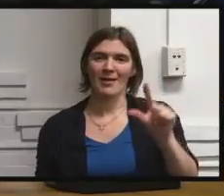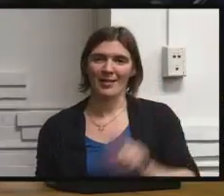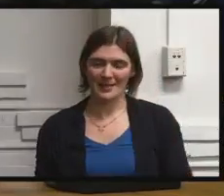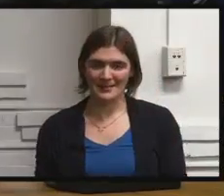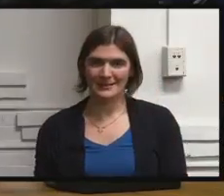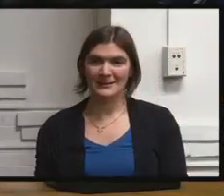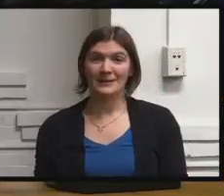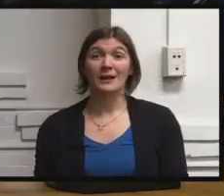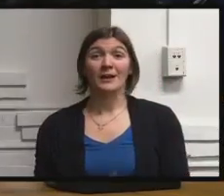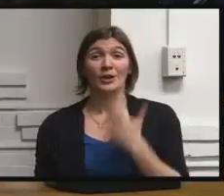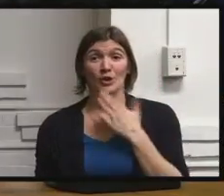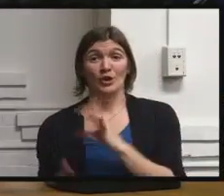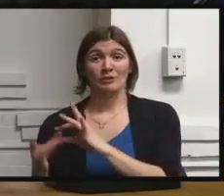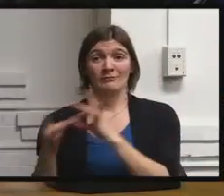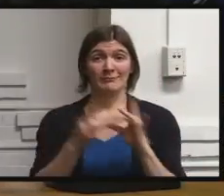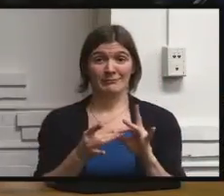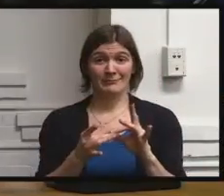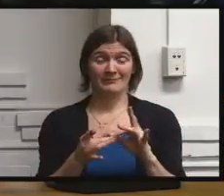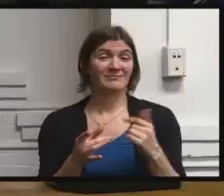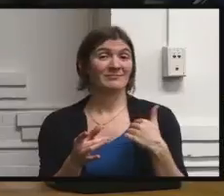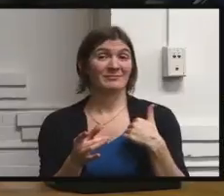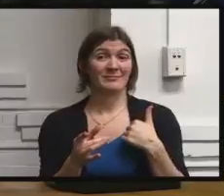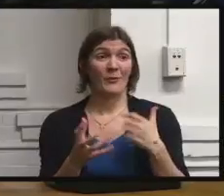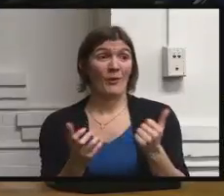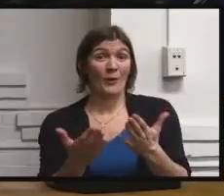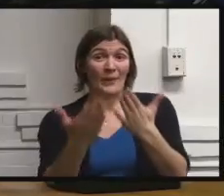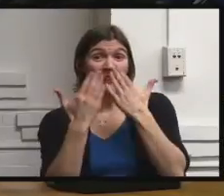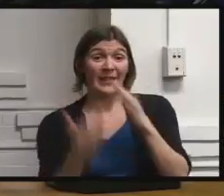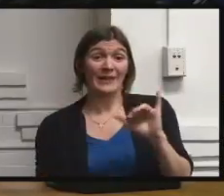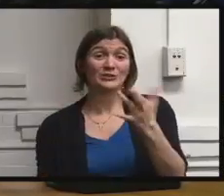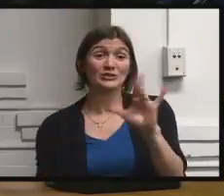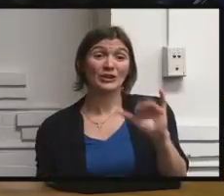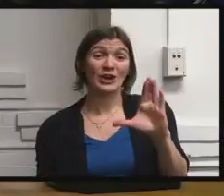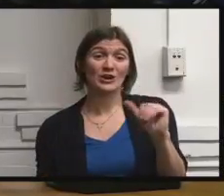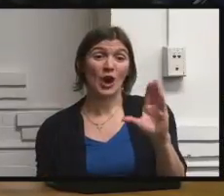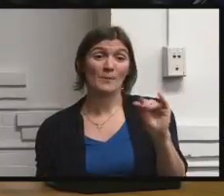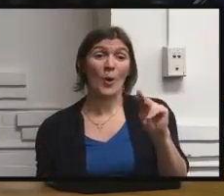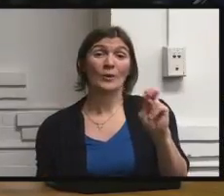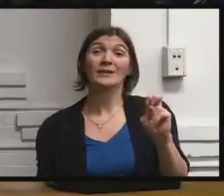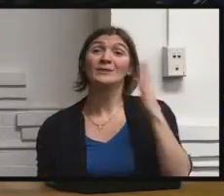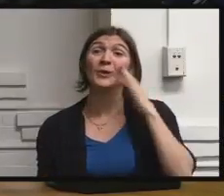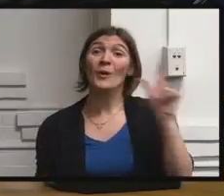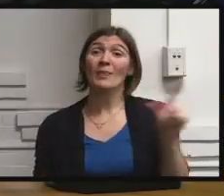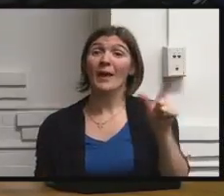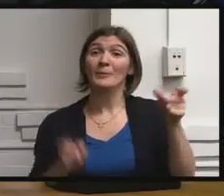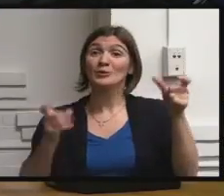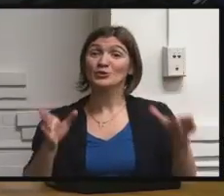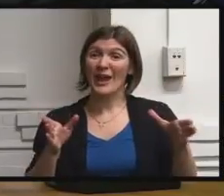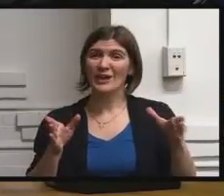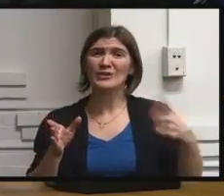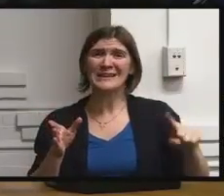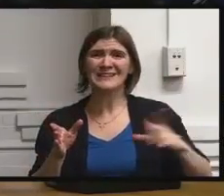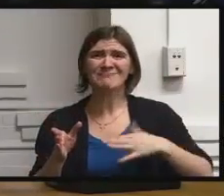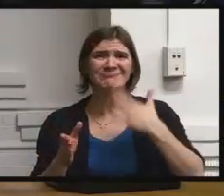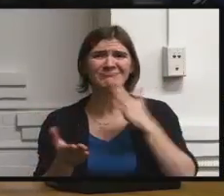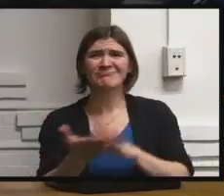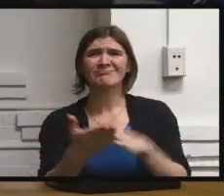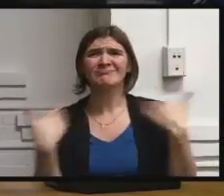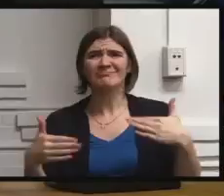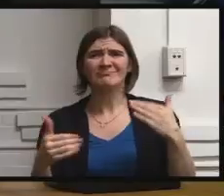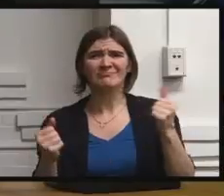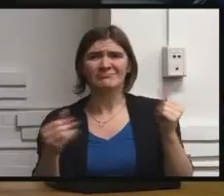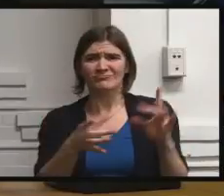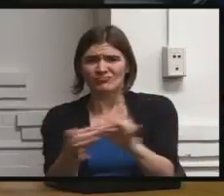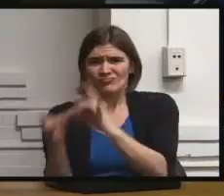It's an appropriate segue because I just want to thank Jerry Carboni, who is somebody who has been building up our community for 37